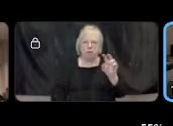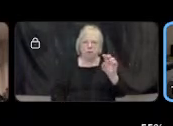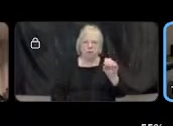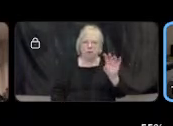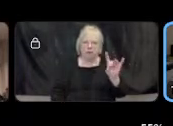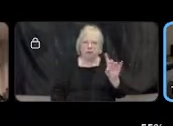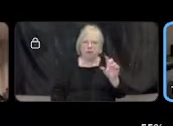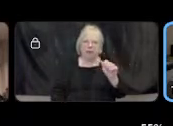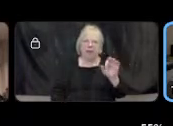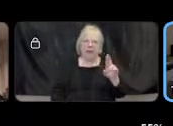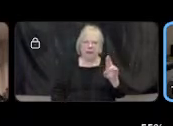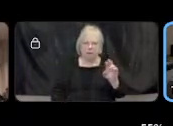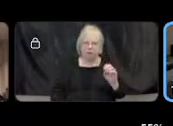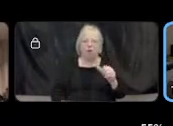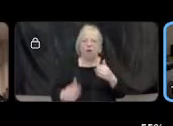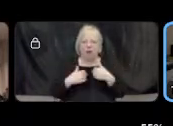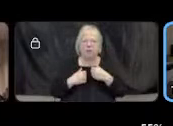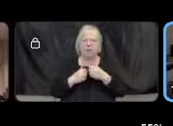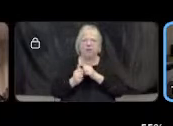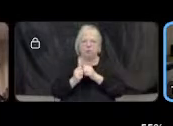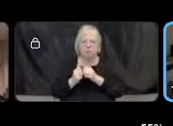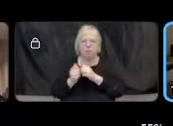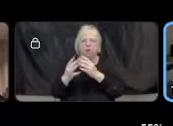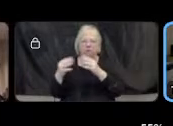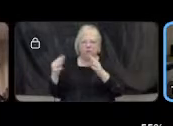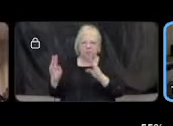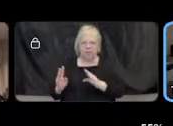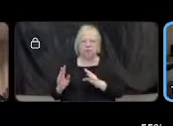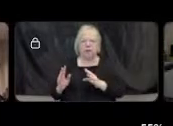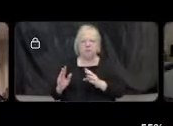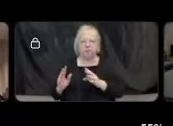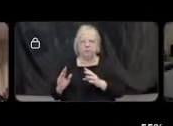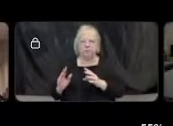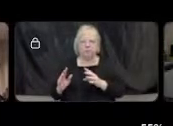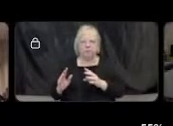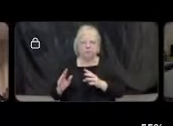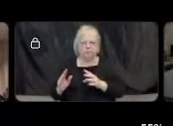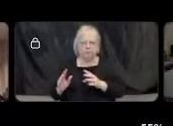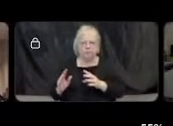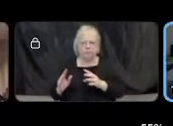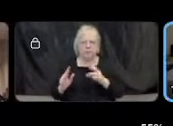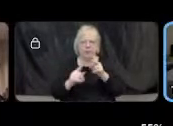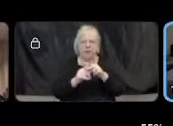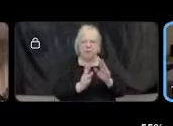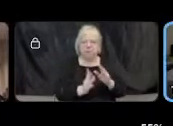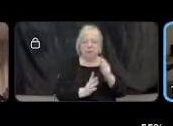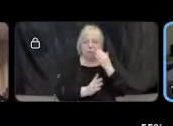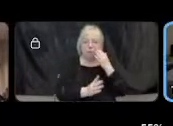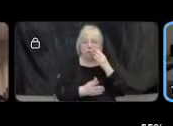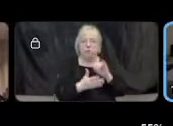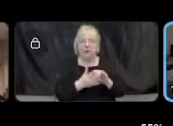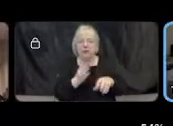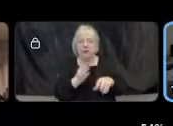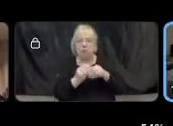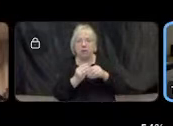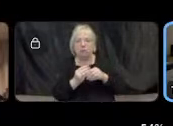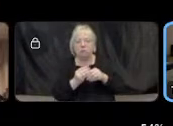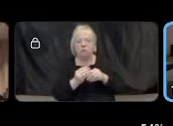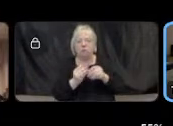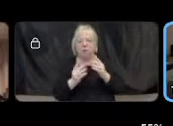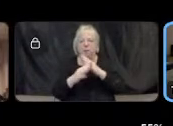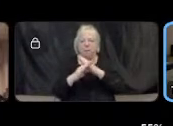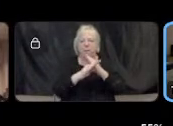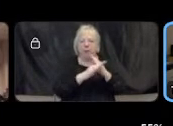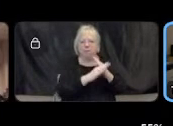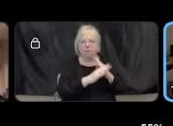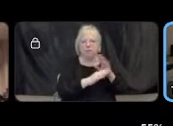39.80 acre tract containing the sports facility. The applicant notes on the site plan that an additional buffer in an undulating